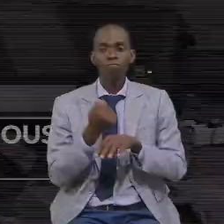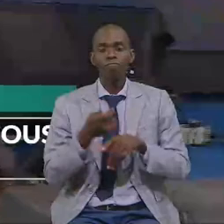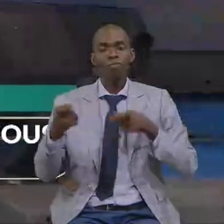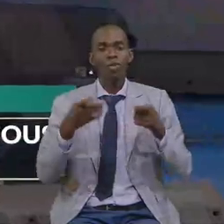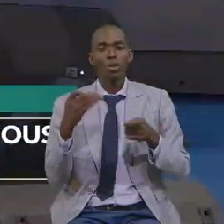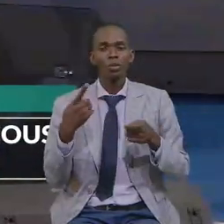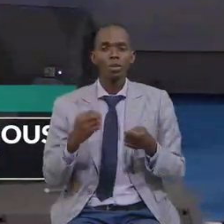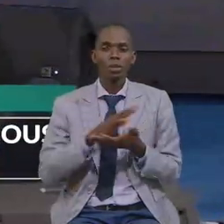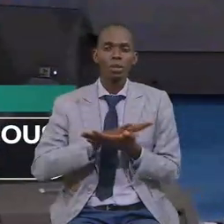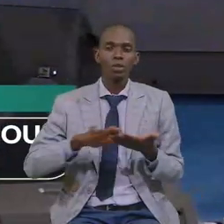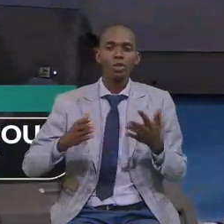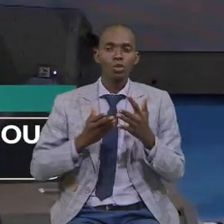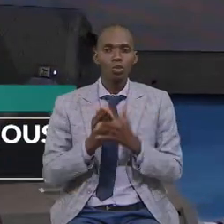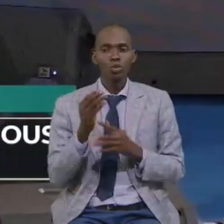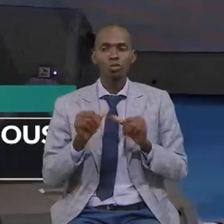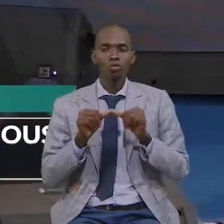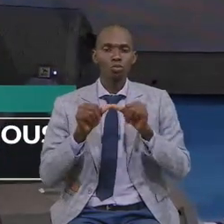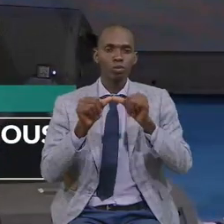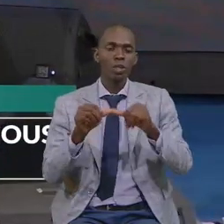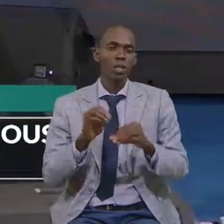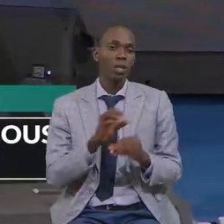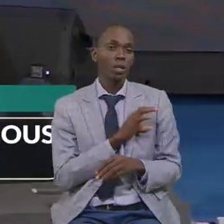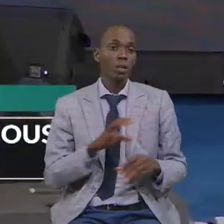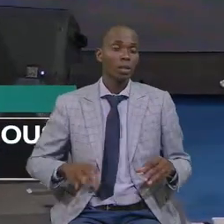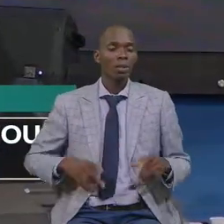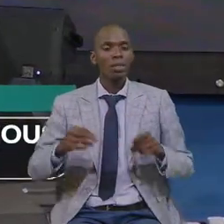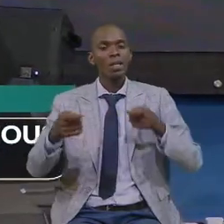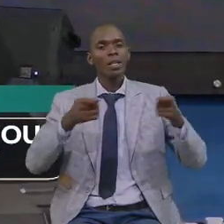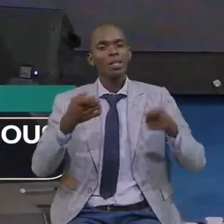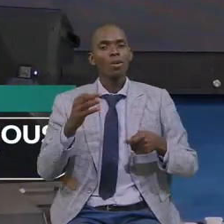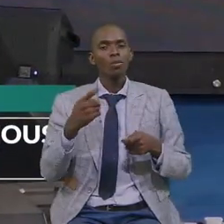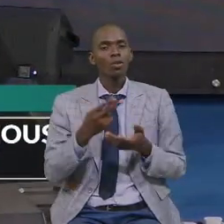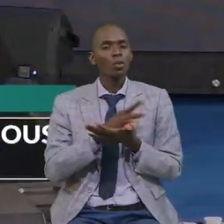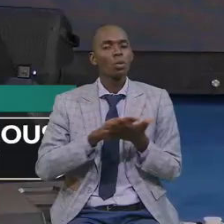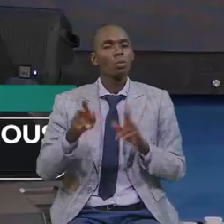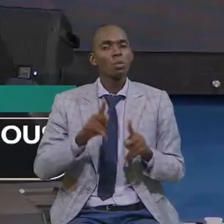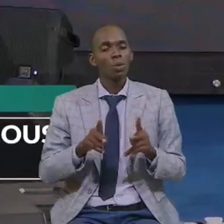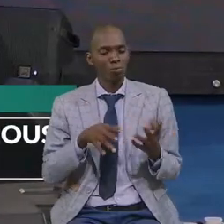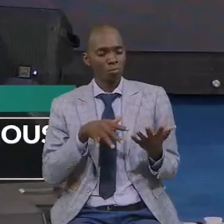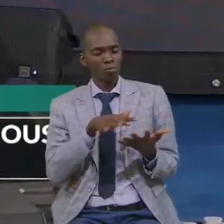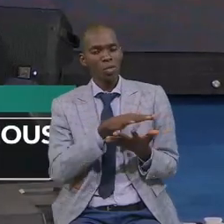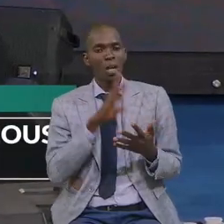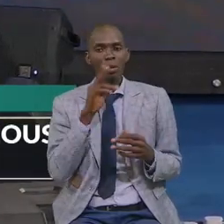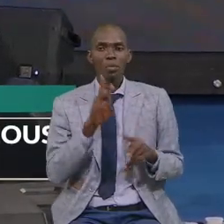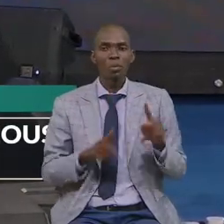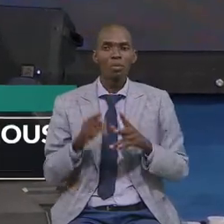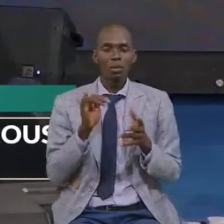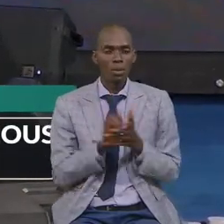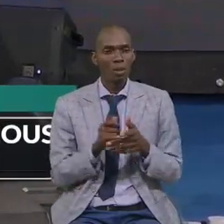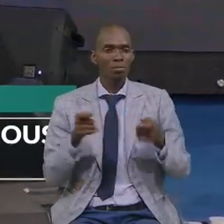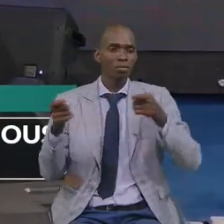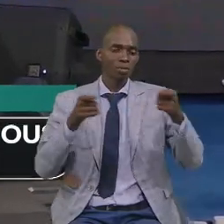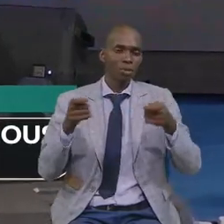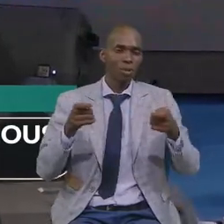The reign of the righteous. Those are the people that reign. The righteous.